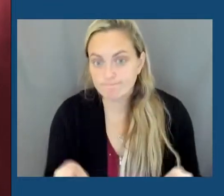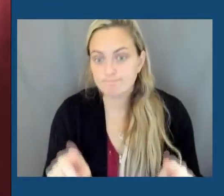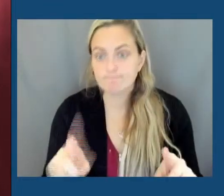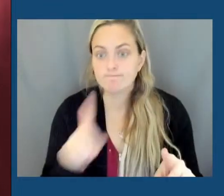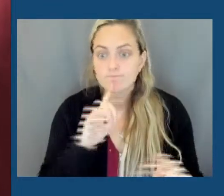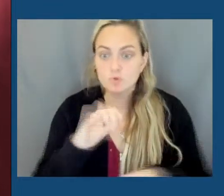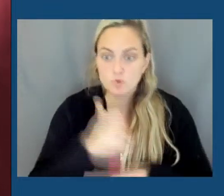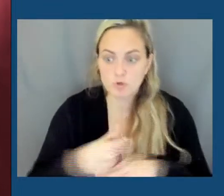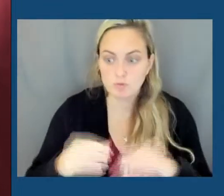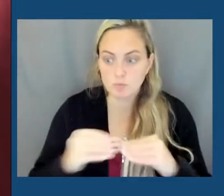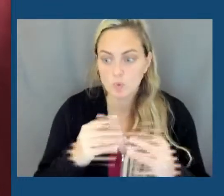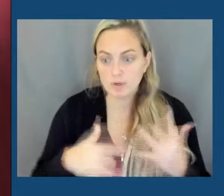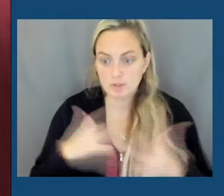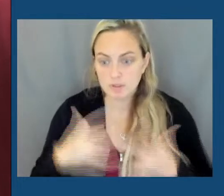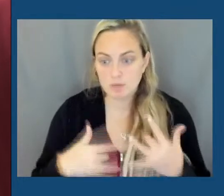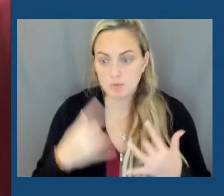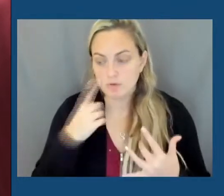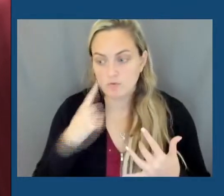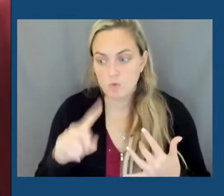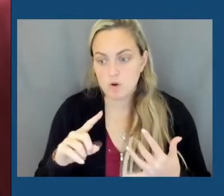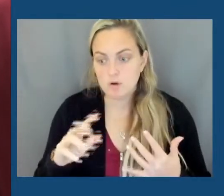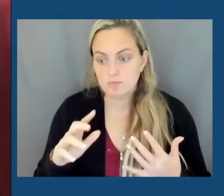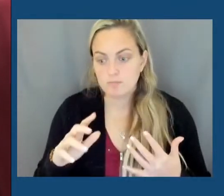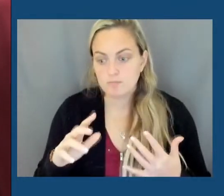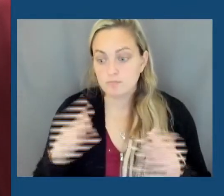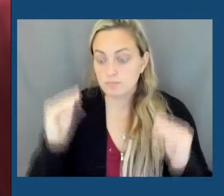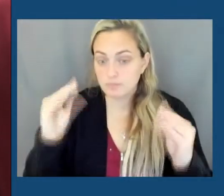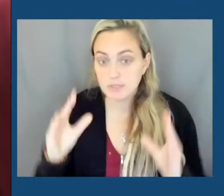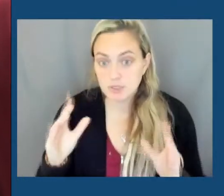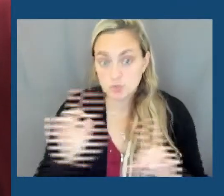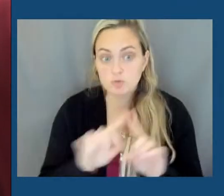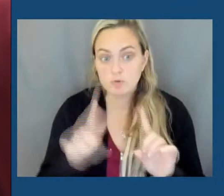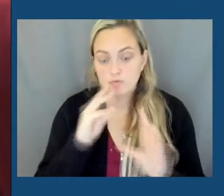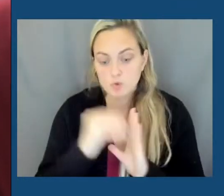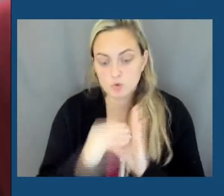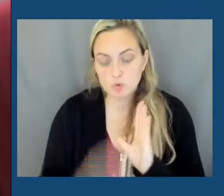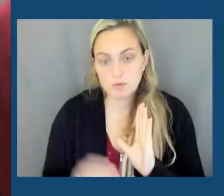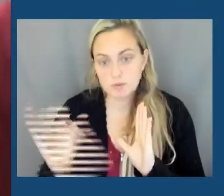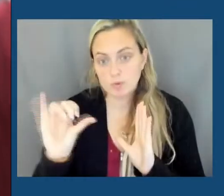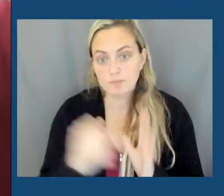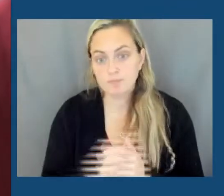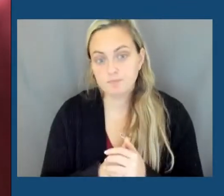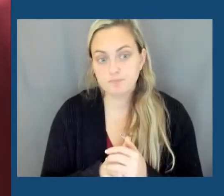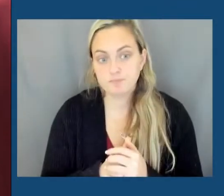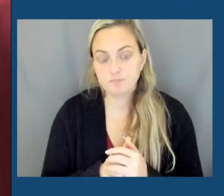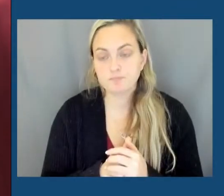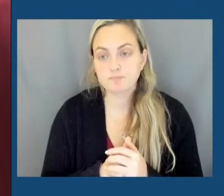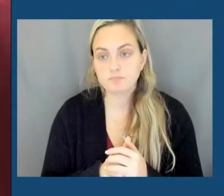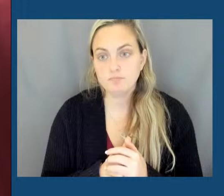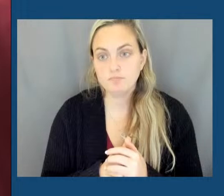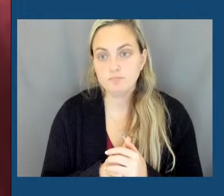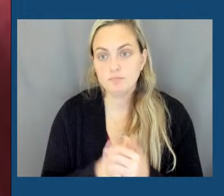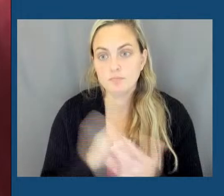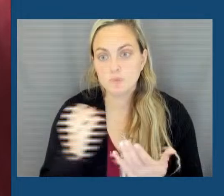of excitement, not only for the teachers, but for the students as well. So